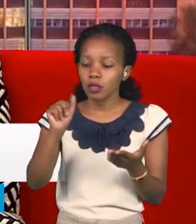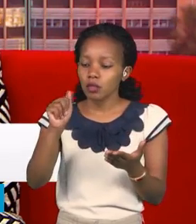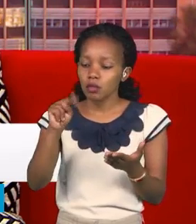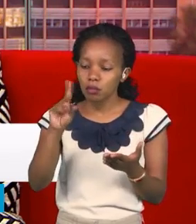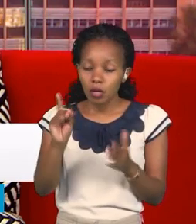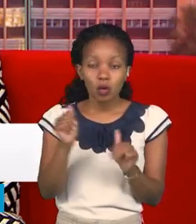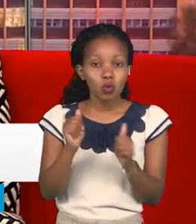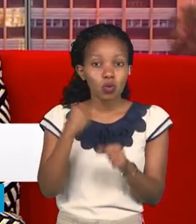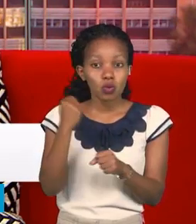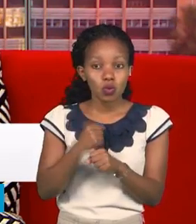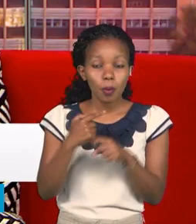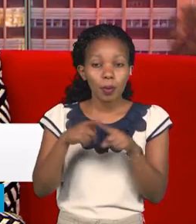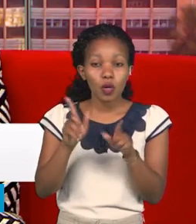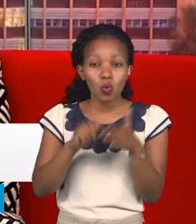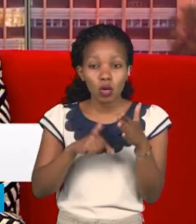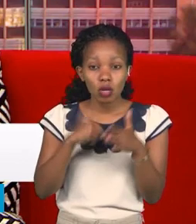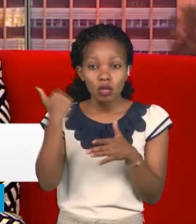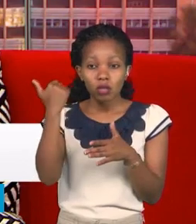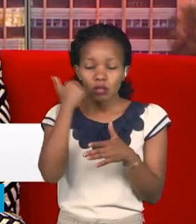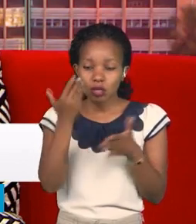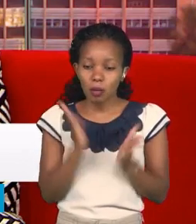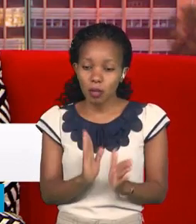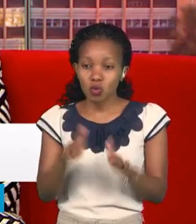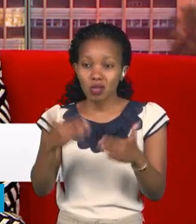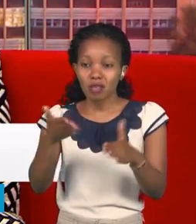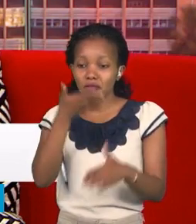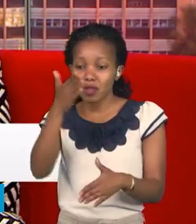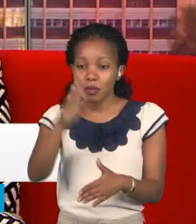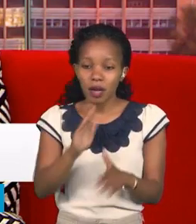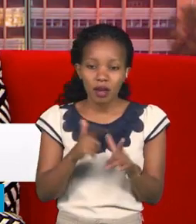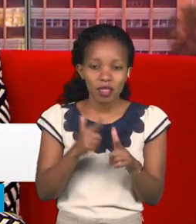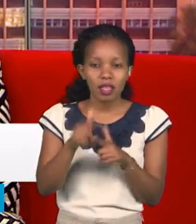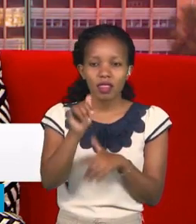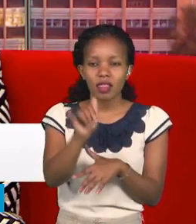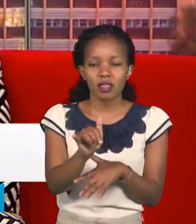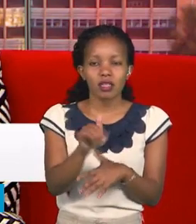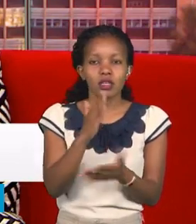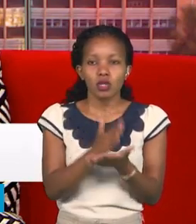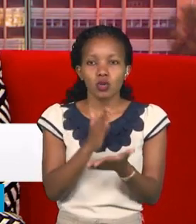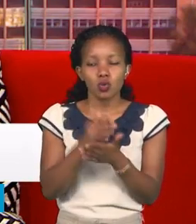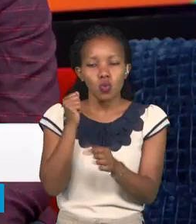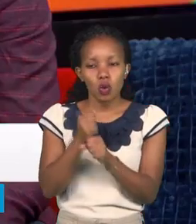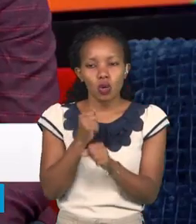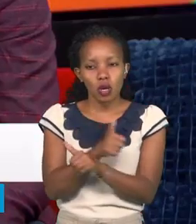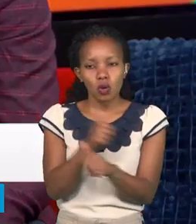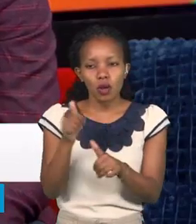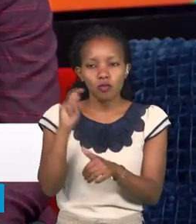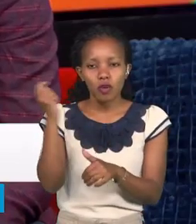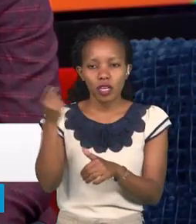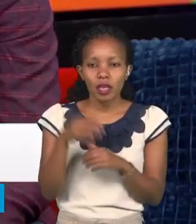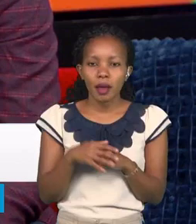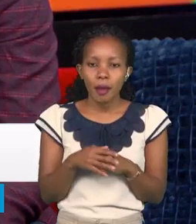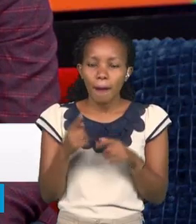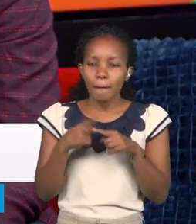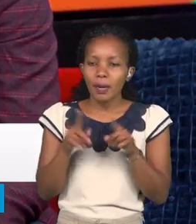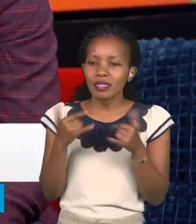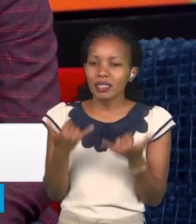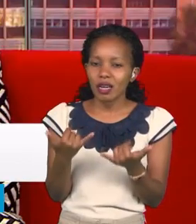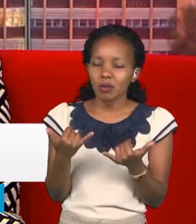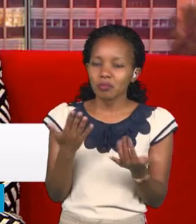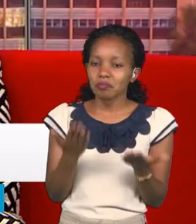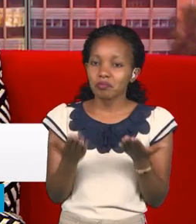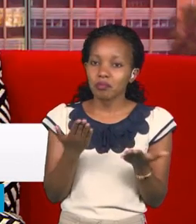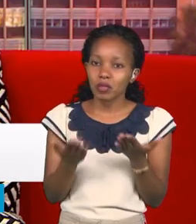side, but whatever the patient goes out and gives your feedback, so that's really working out for Kenya. Wow. Yeah. Interesting. But at this point in time, Nick, you